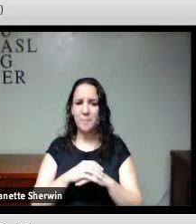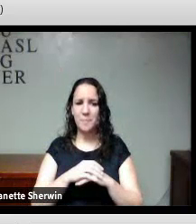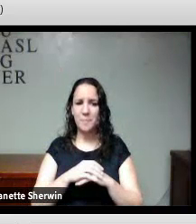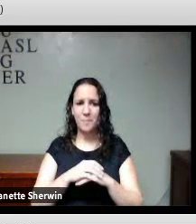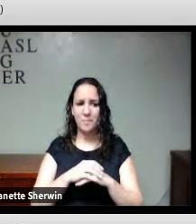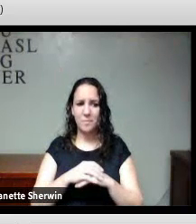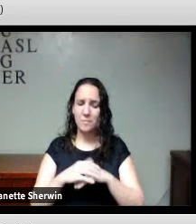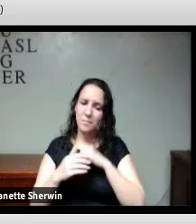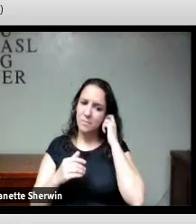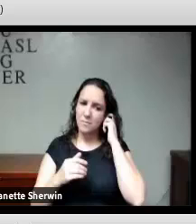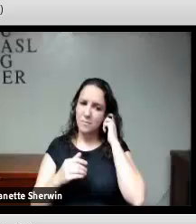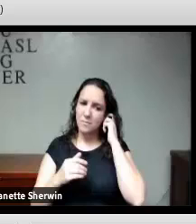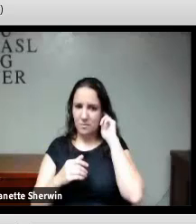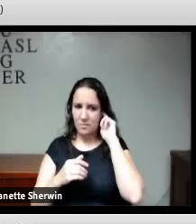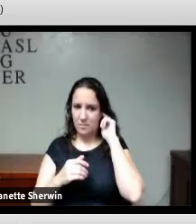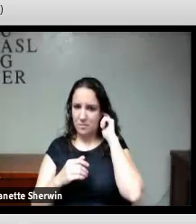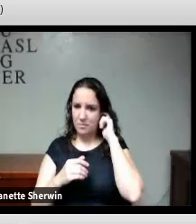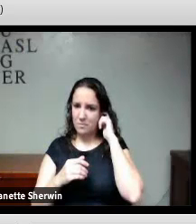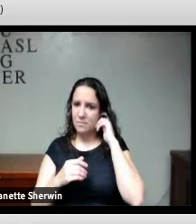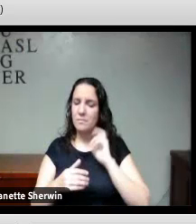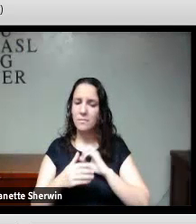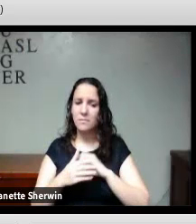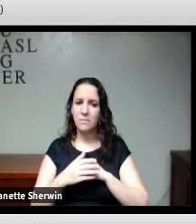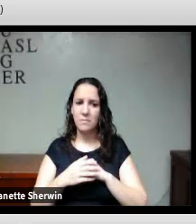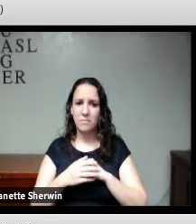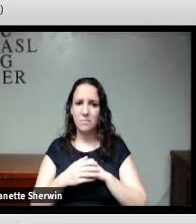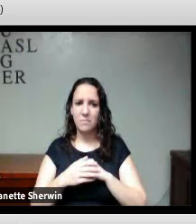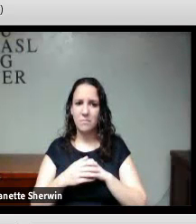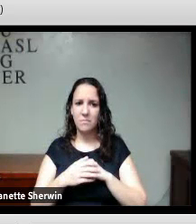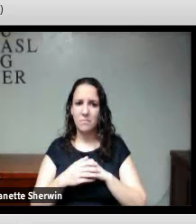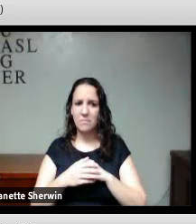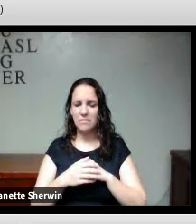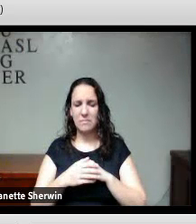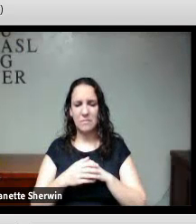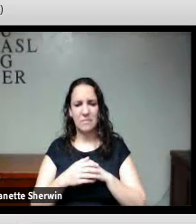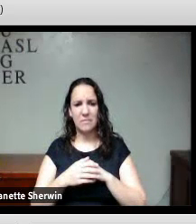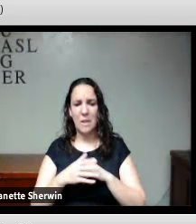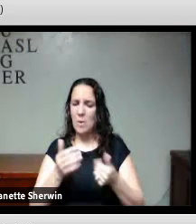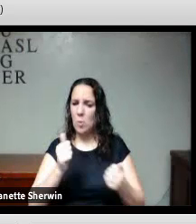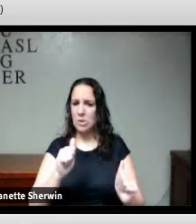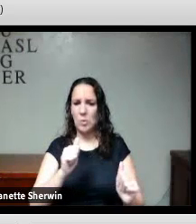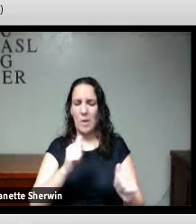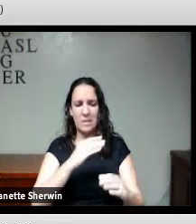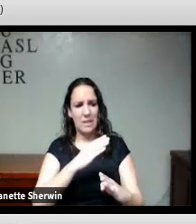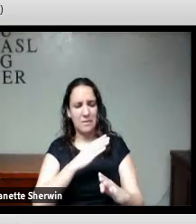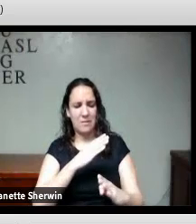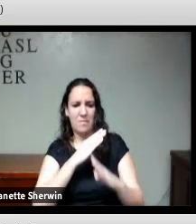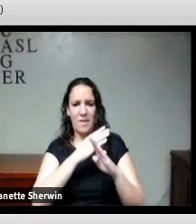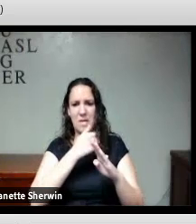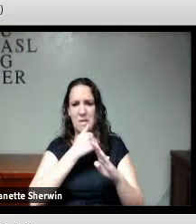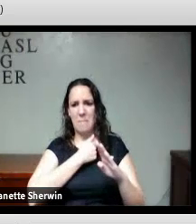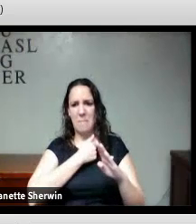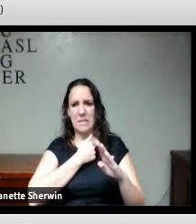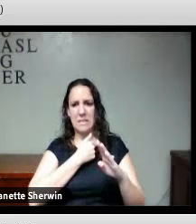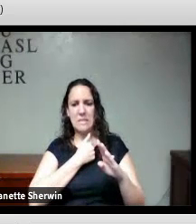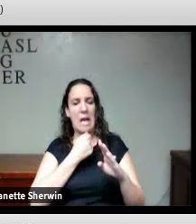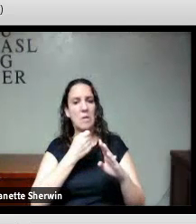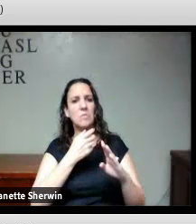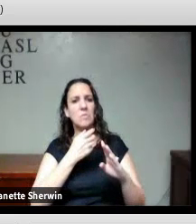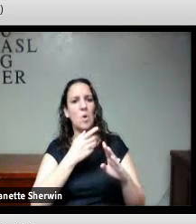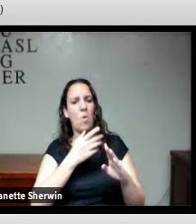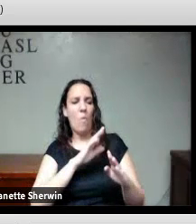we are defensive and we're trying to protect ourselves, aren't we? It's kind of fight or flight thing. And our way of fighting is to get defensive with those